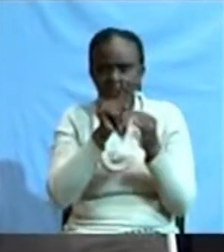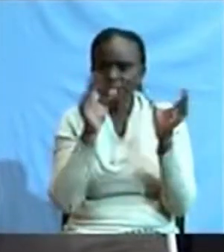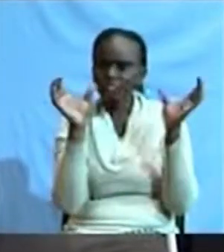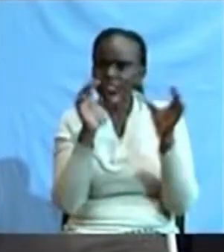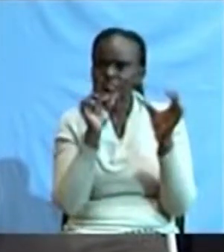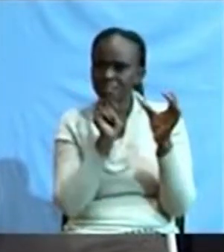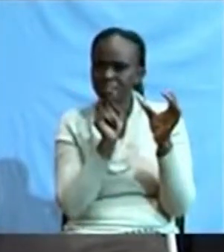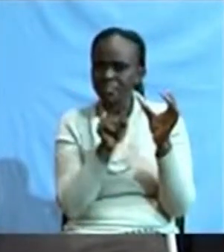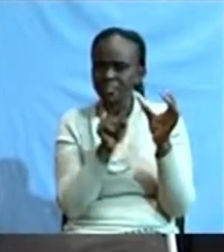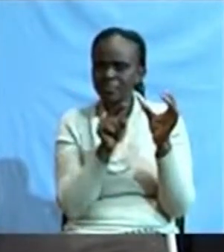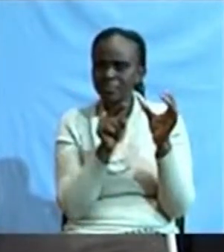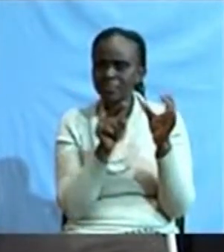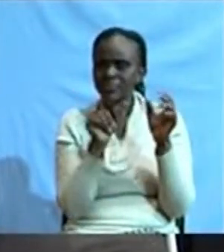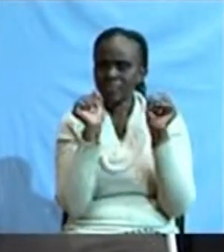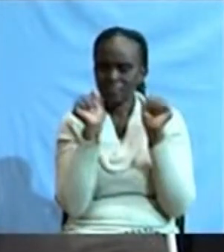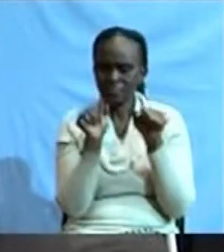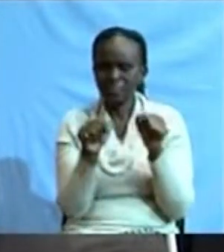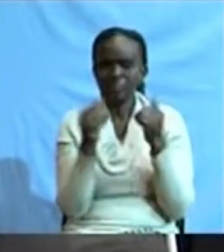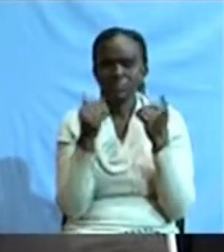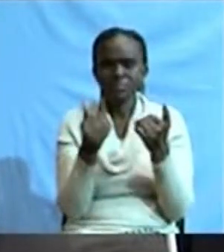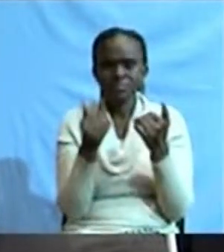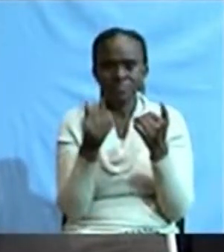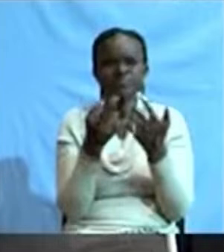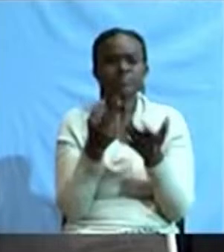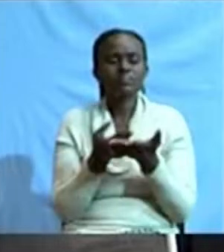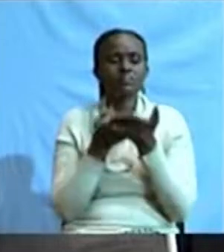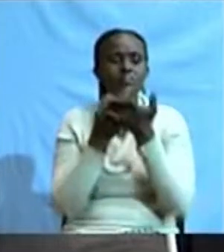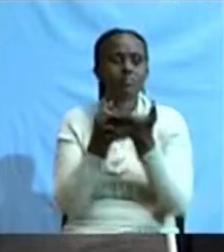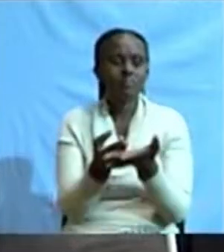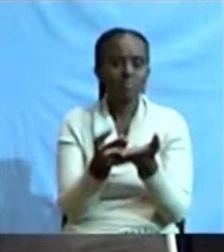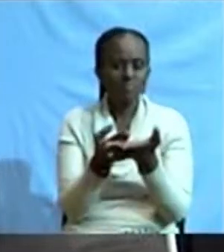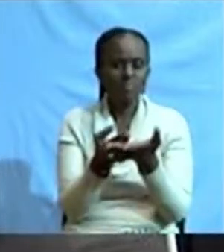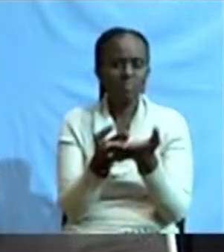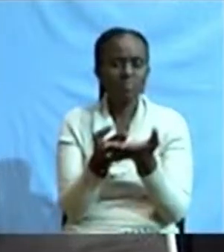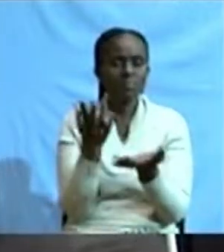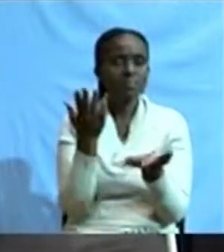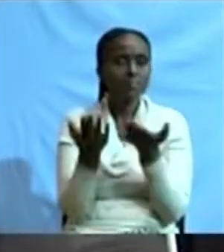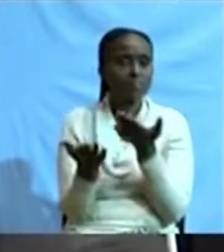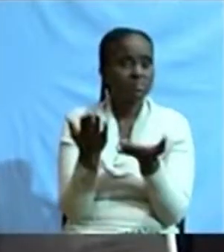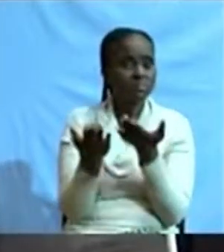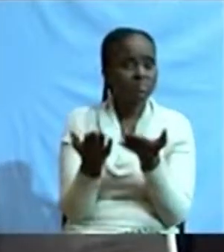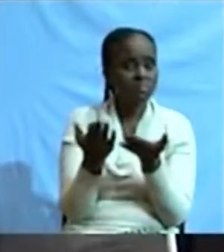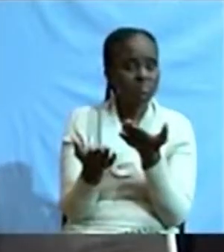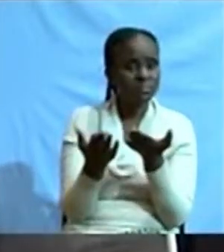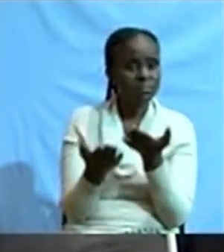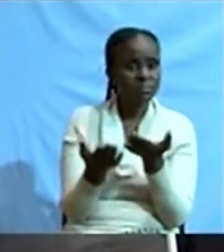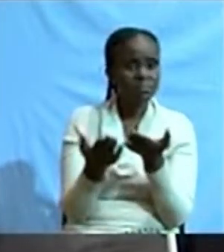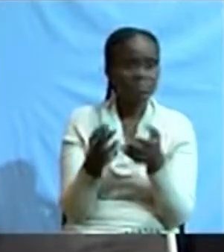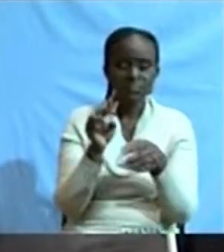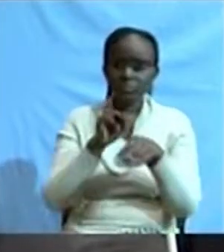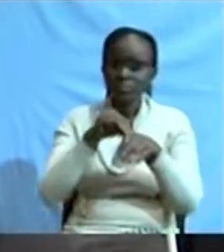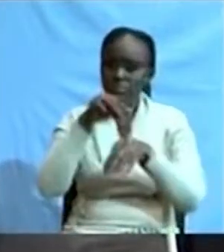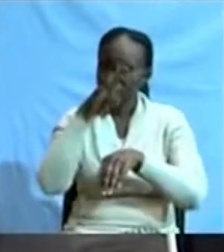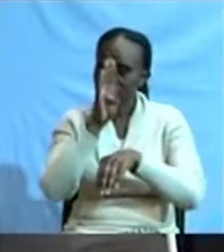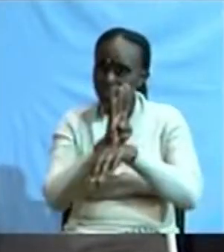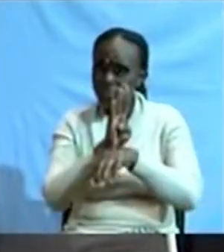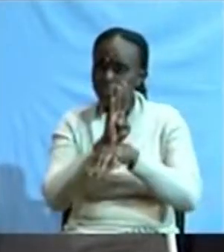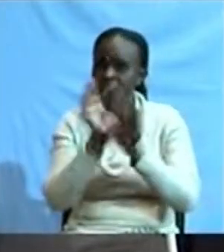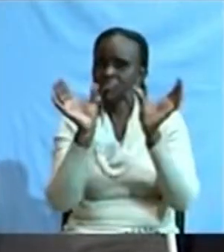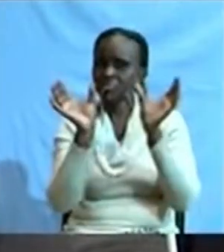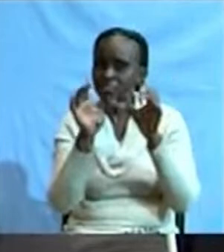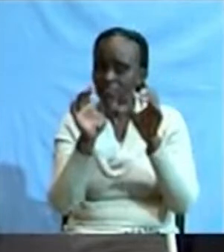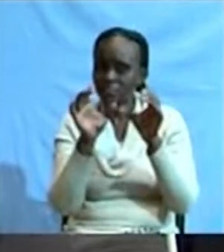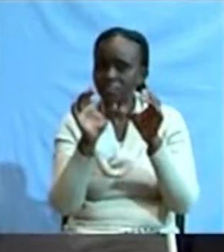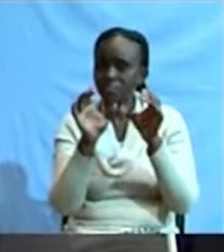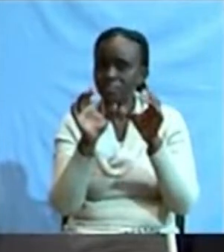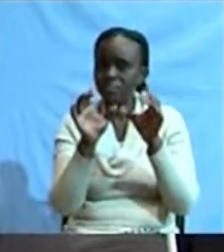committee can recommend that maybe Mbala Municipal Council